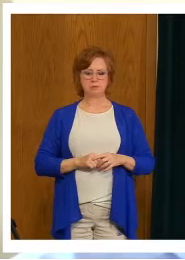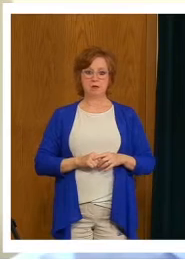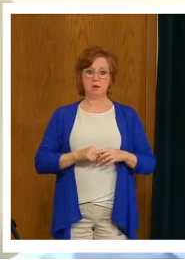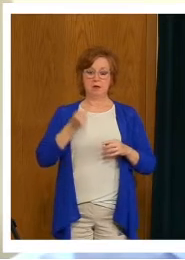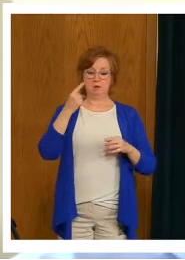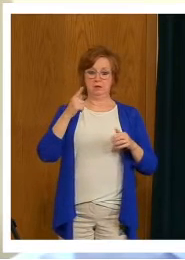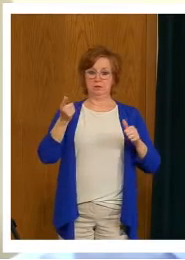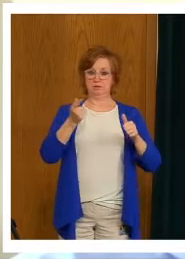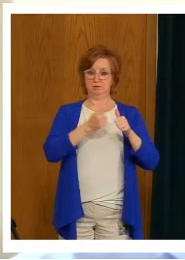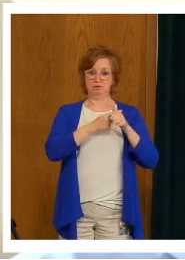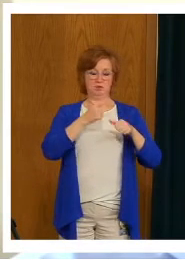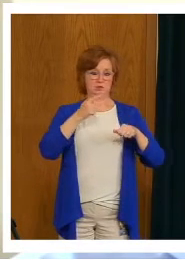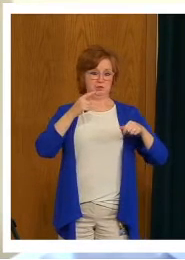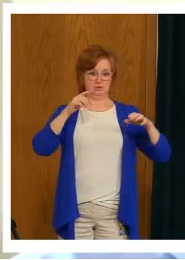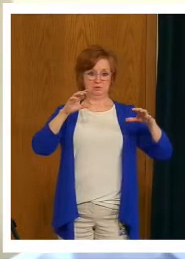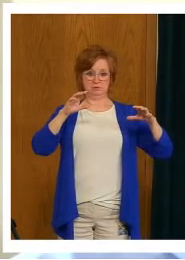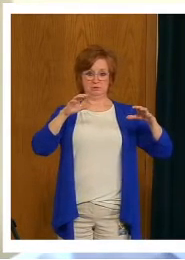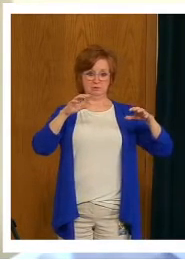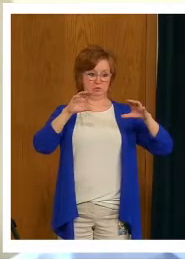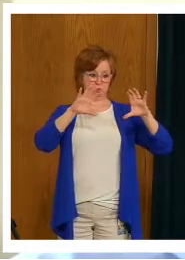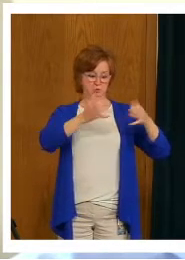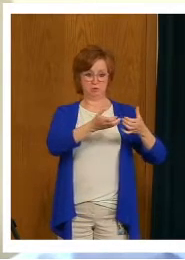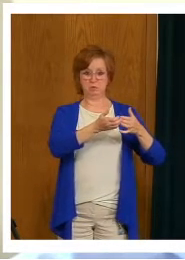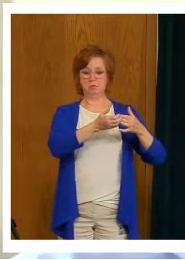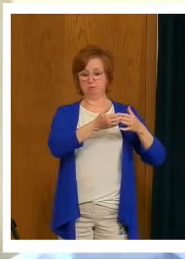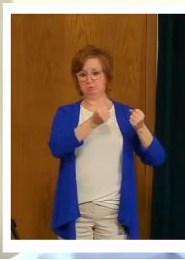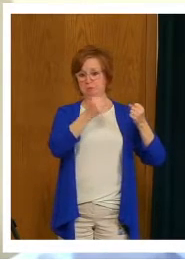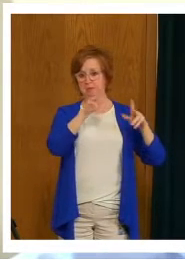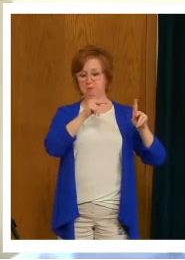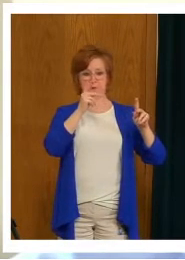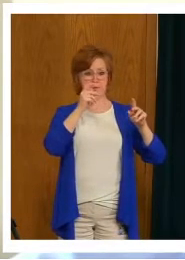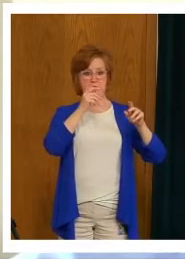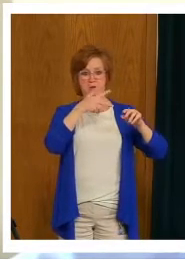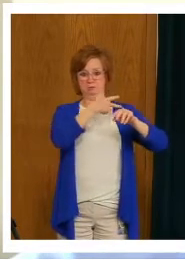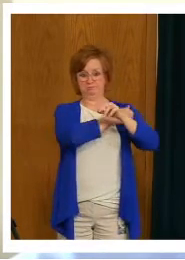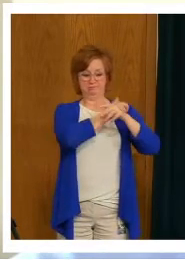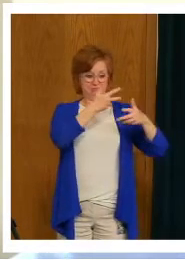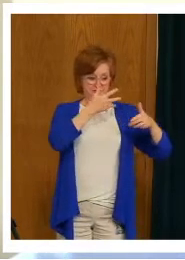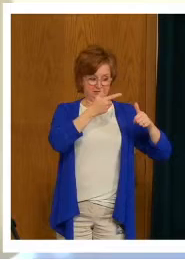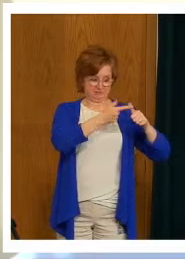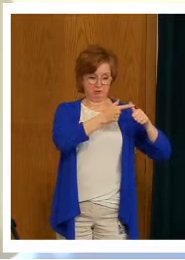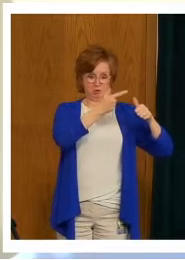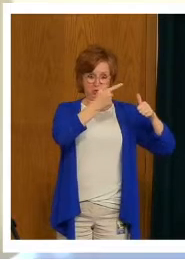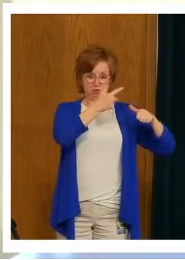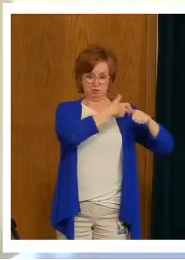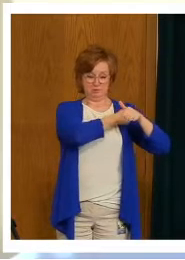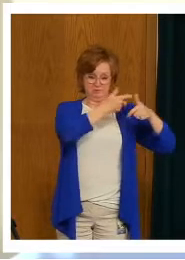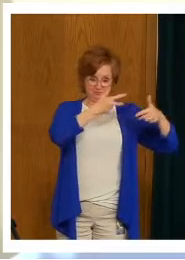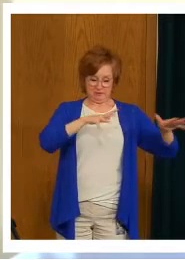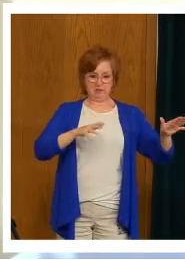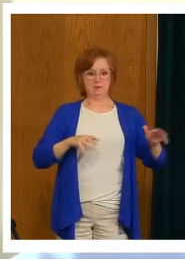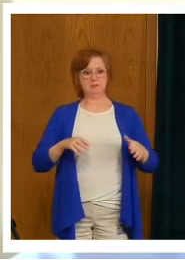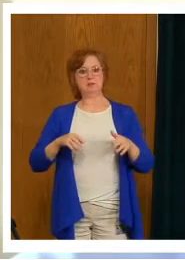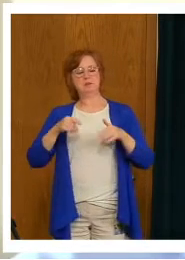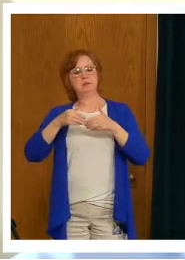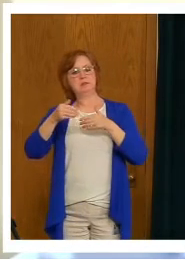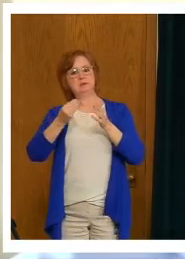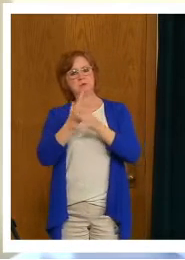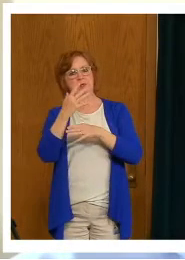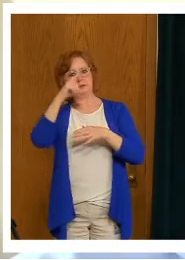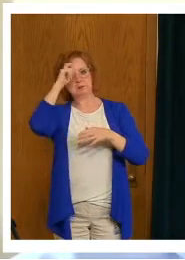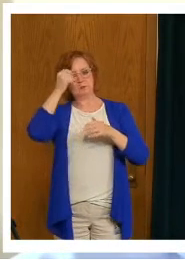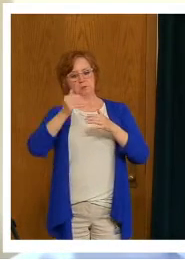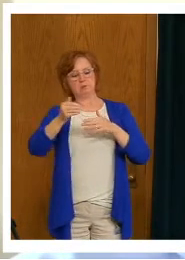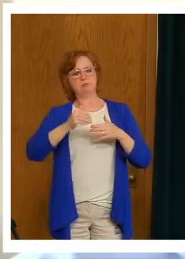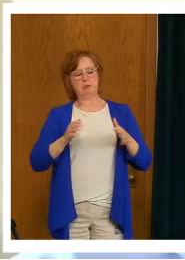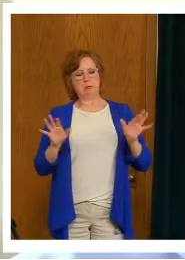doses very quickly over the spring and summer. And I think I'll just reinforce that is going to be essential for us to have a